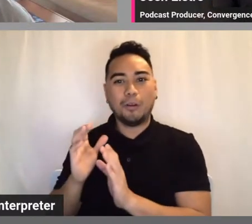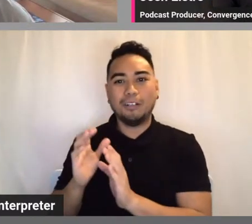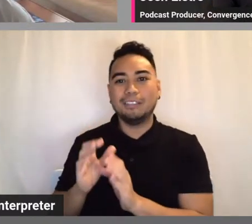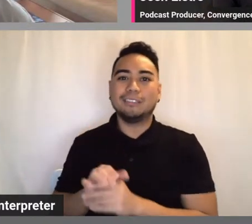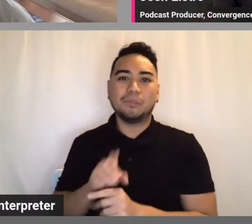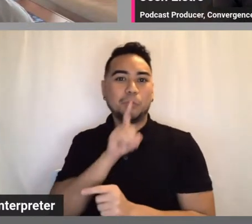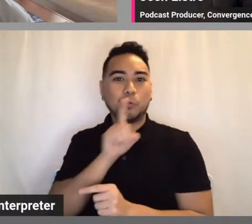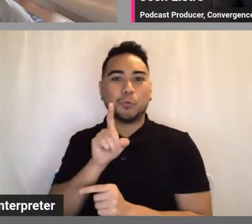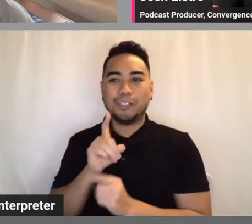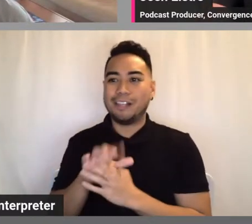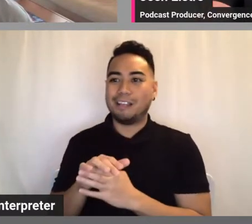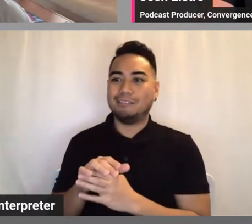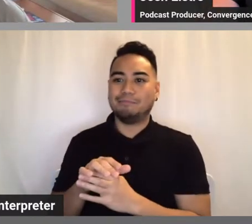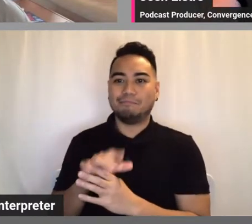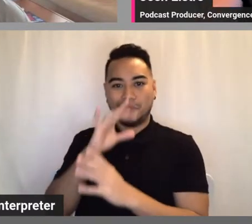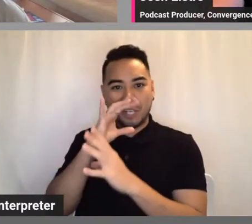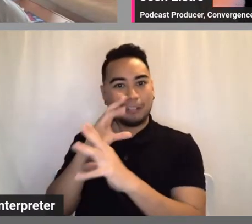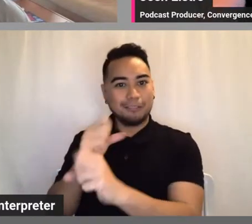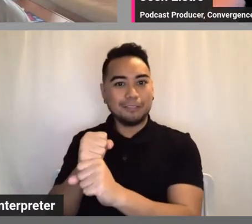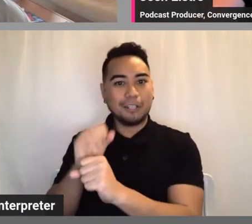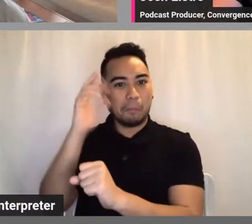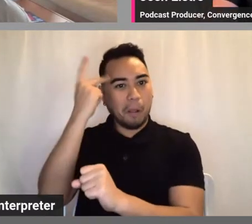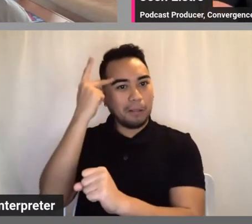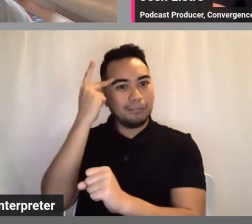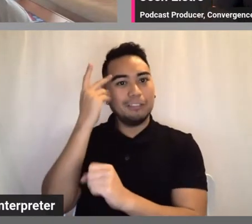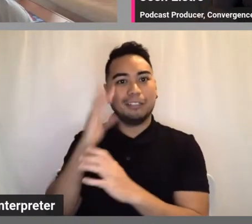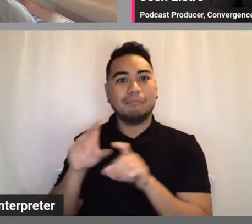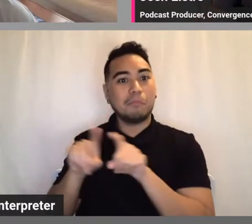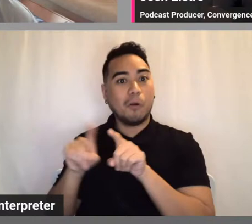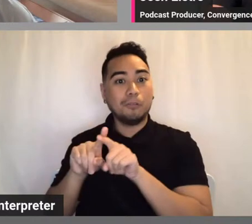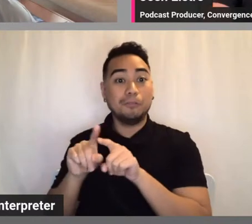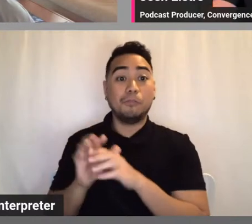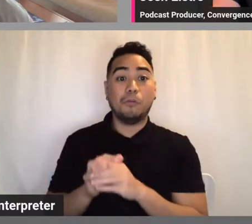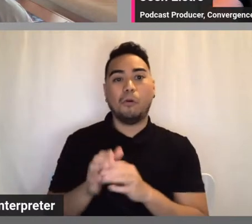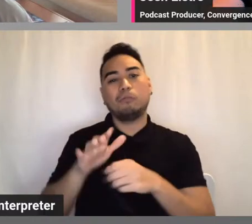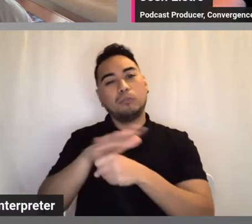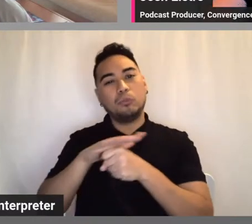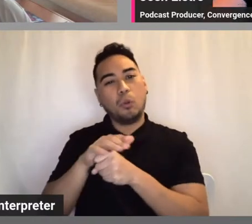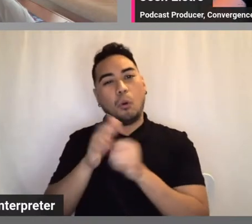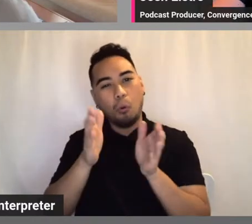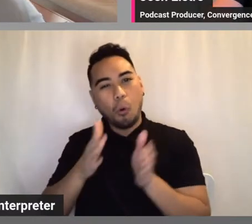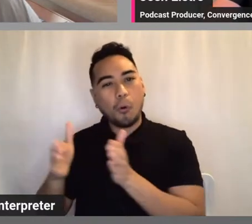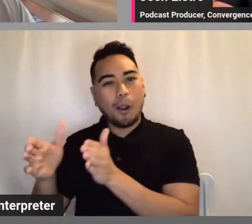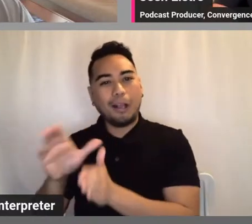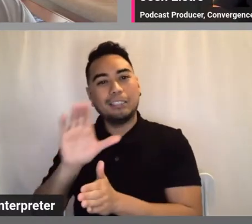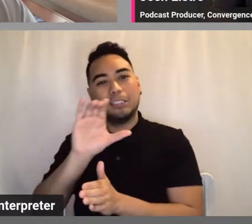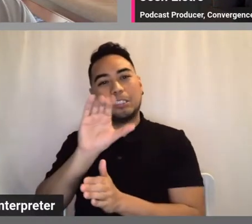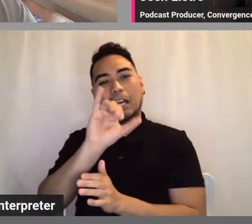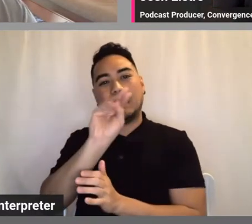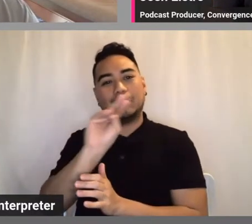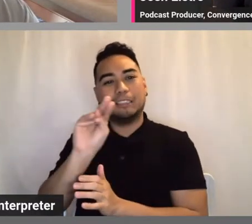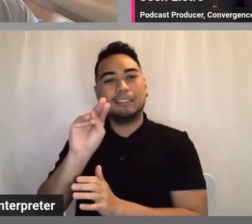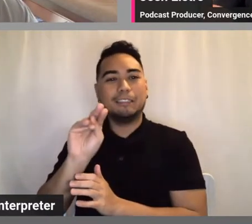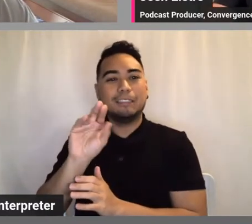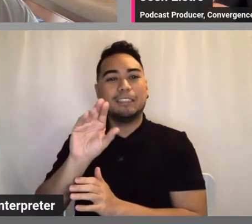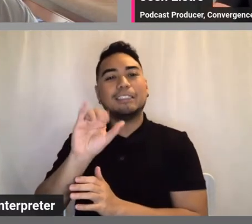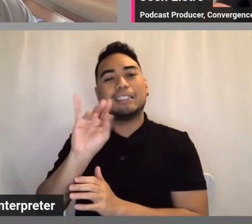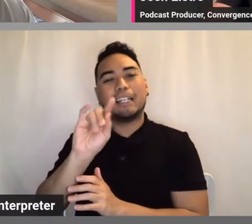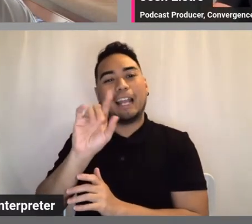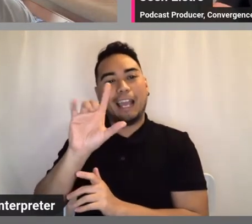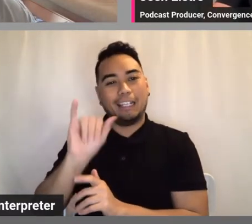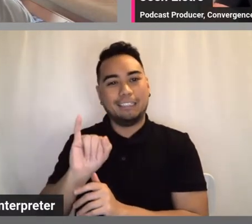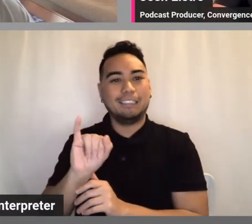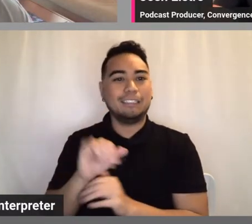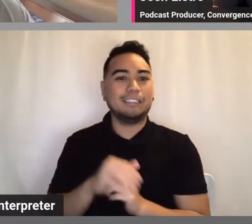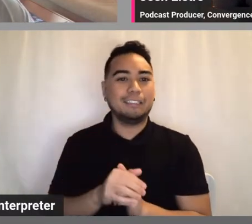been involved in local organizing in Cincinnati. But my background as somebody who's led in